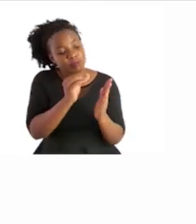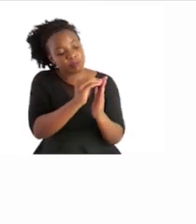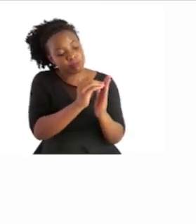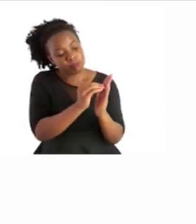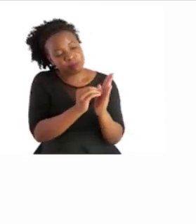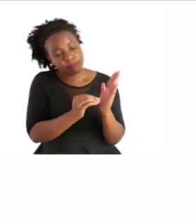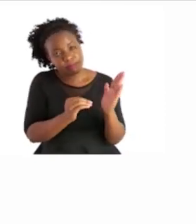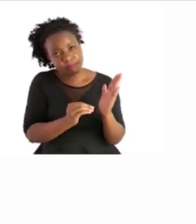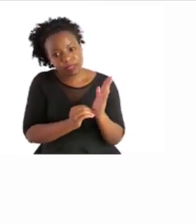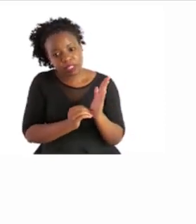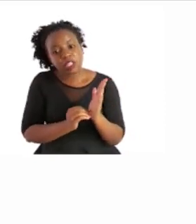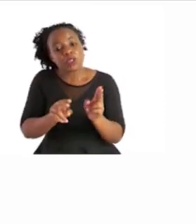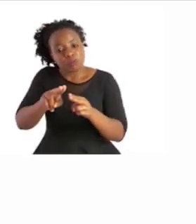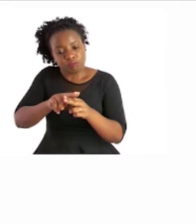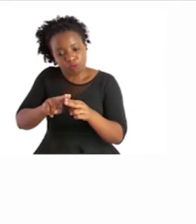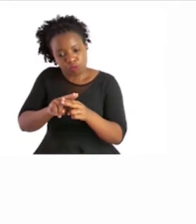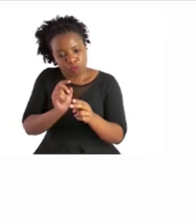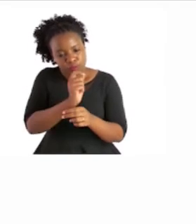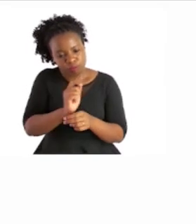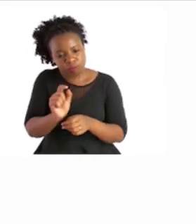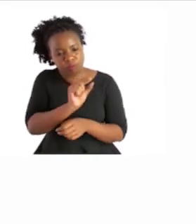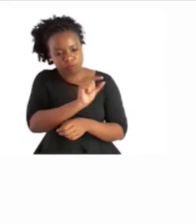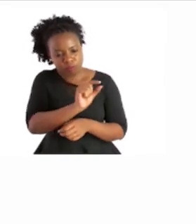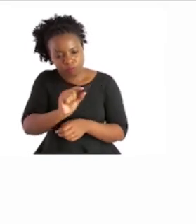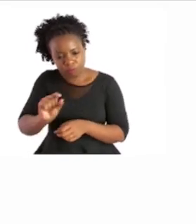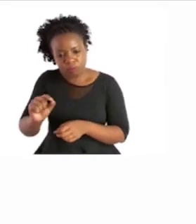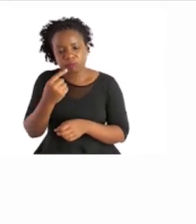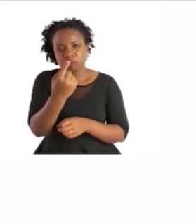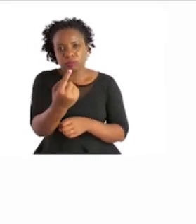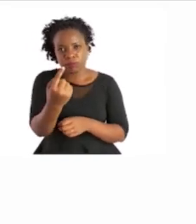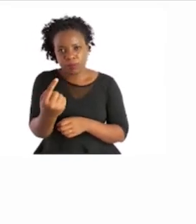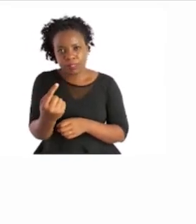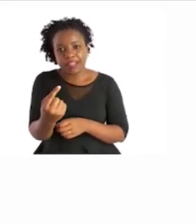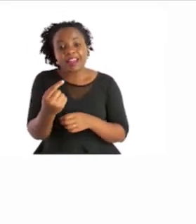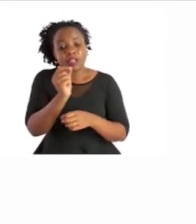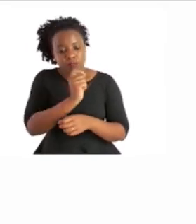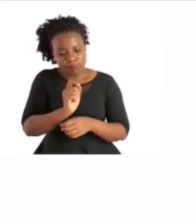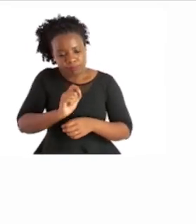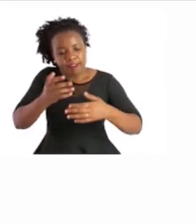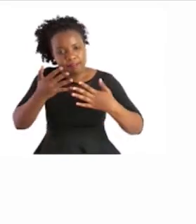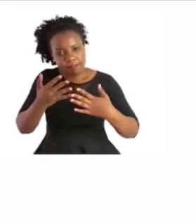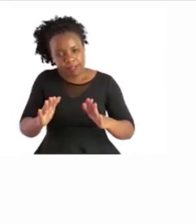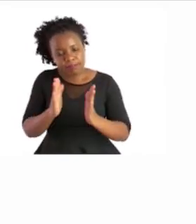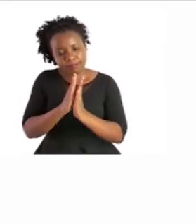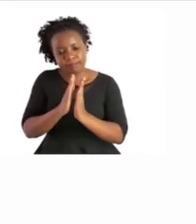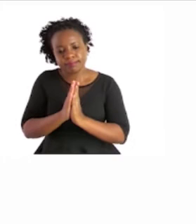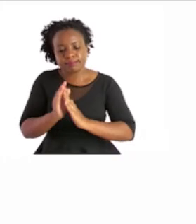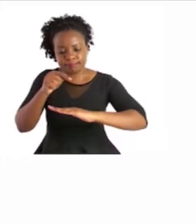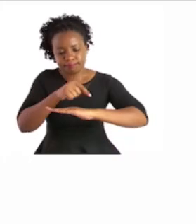and write 2 sentences of your own. Underline the common